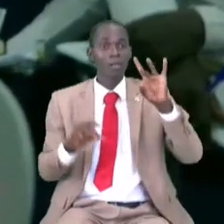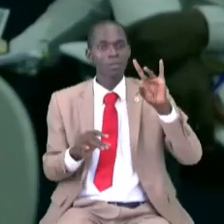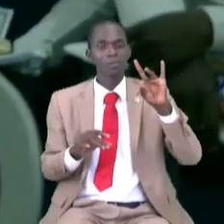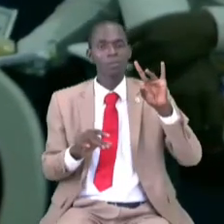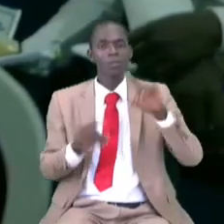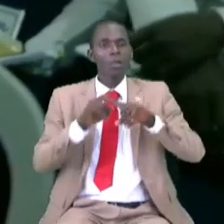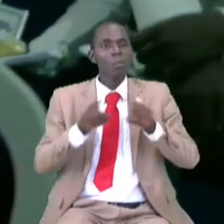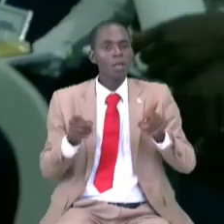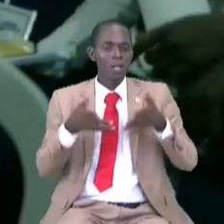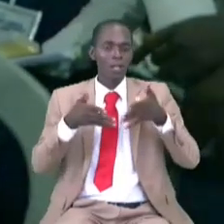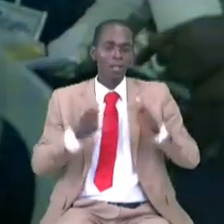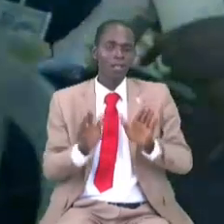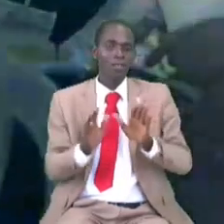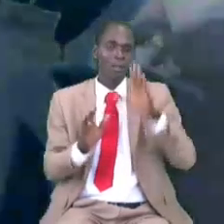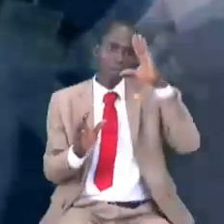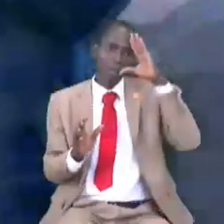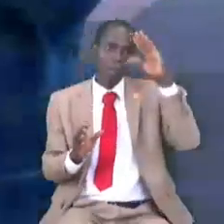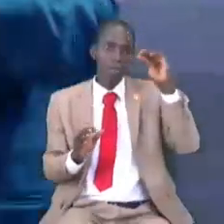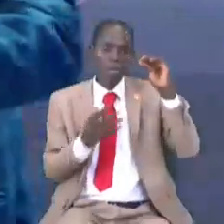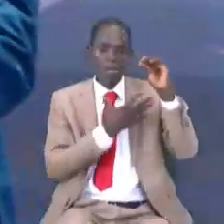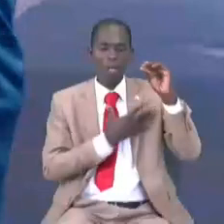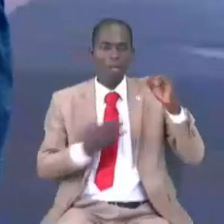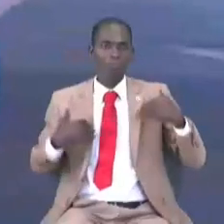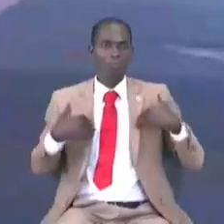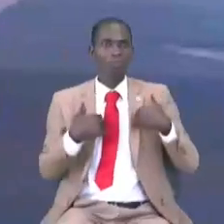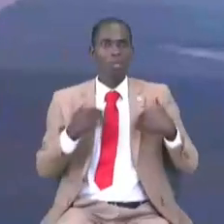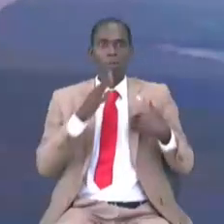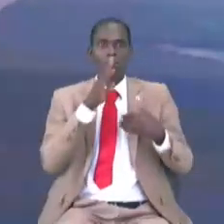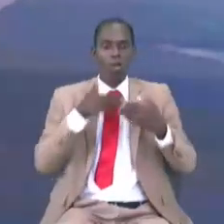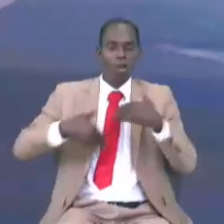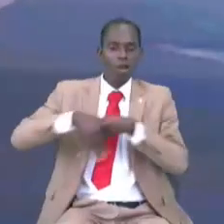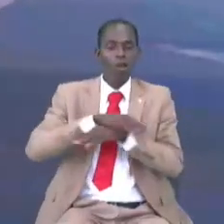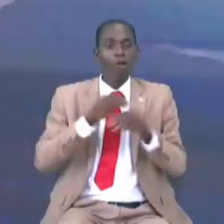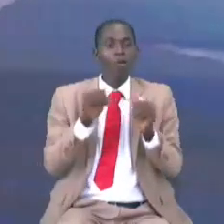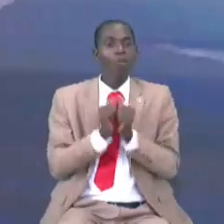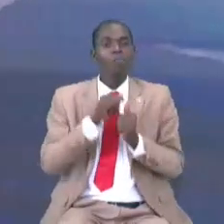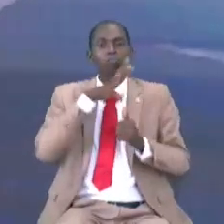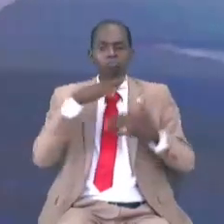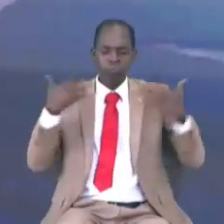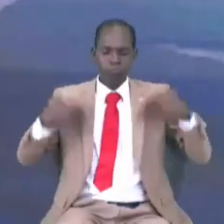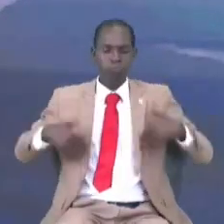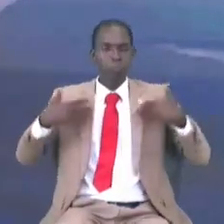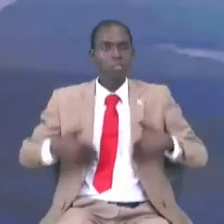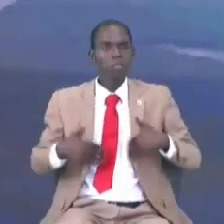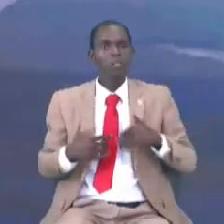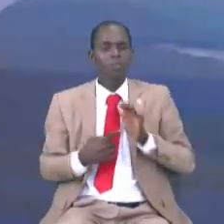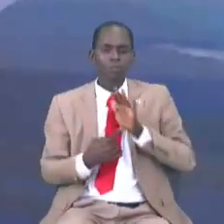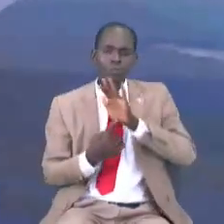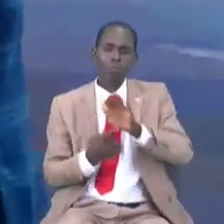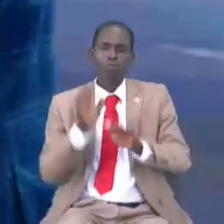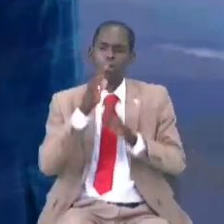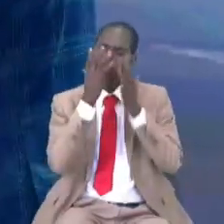covered with sackcloth. Express your sorrow. Express your disappointment in